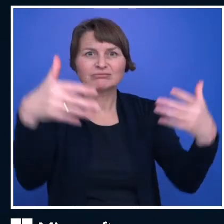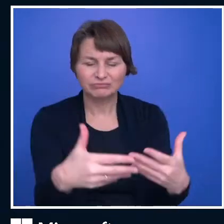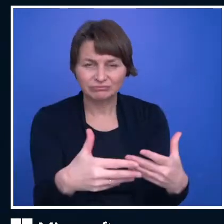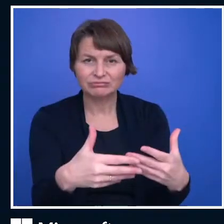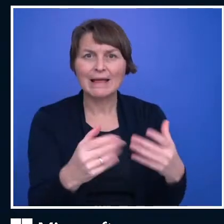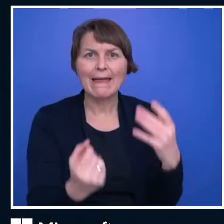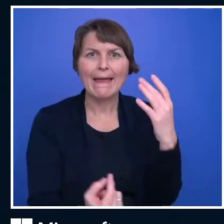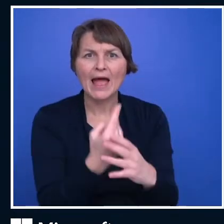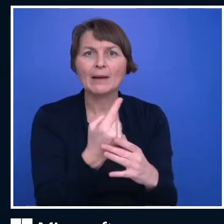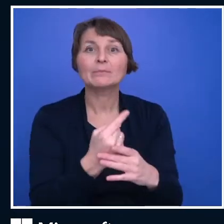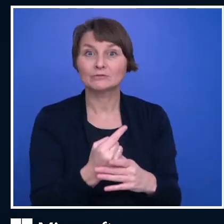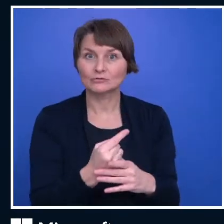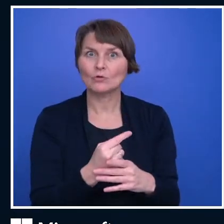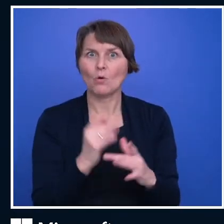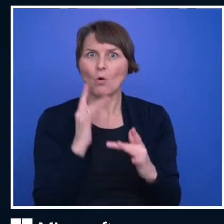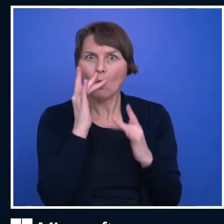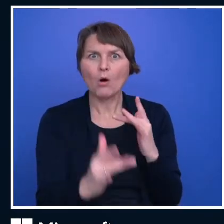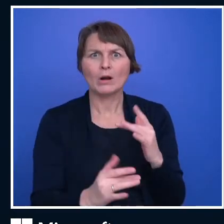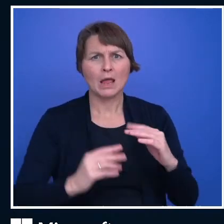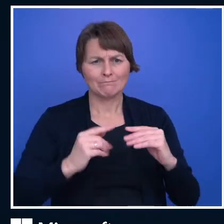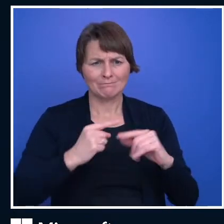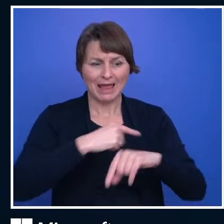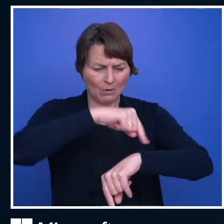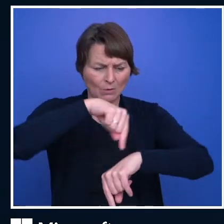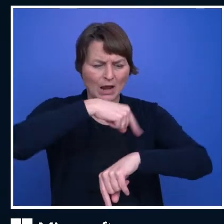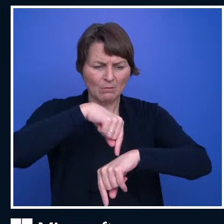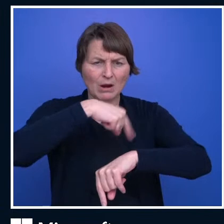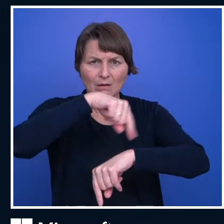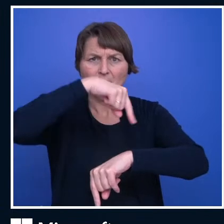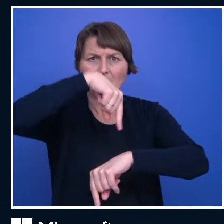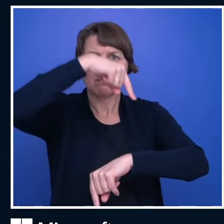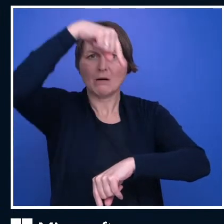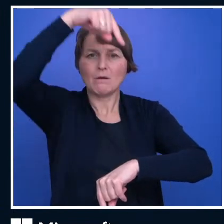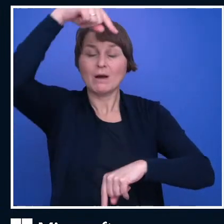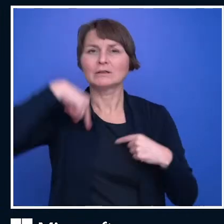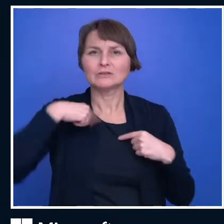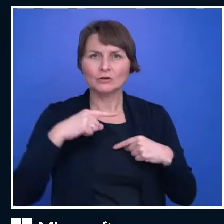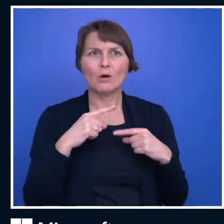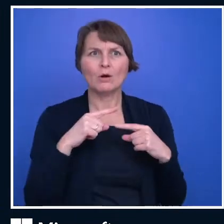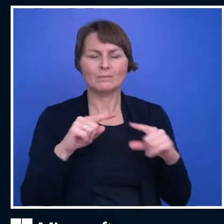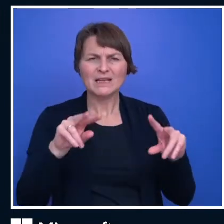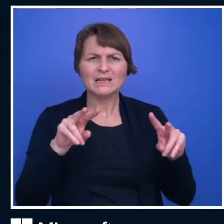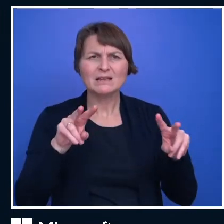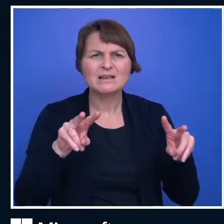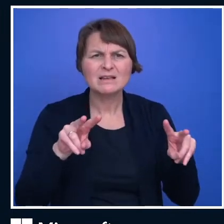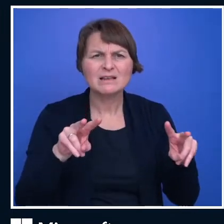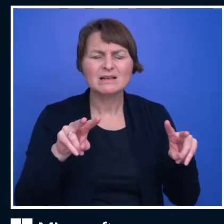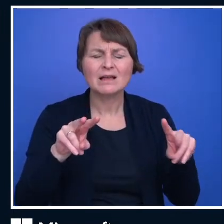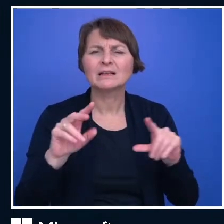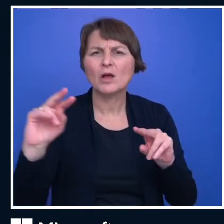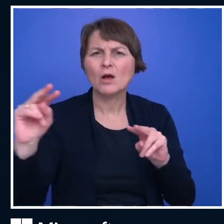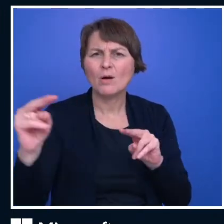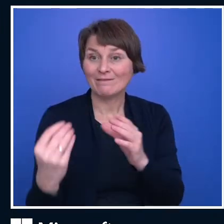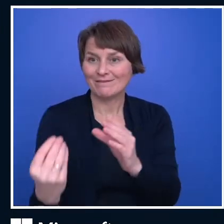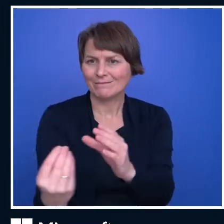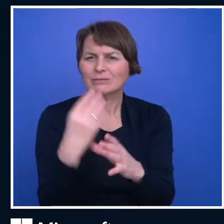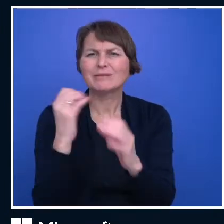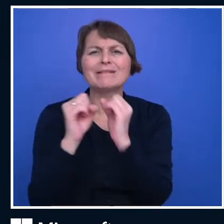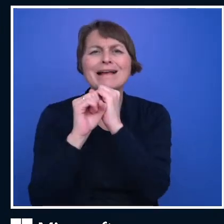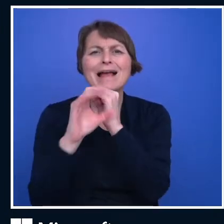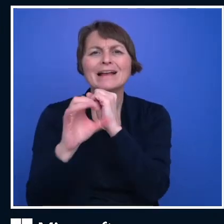thought, yeah, I need to have my eyes checked. I had my eyes checked, and I ended up buying these